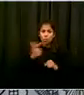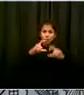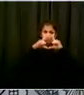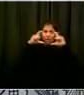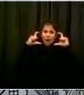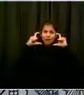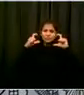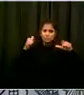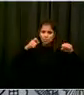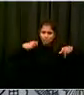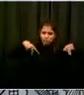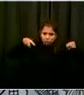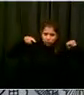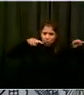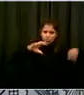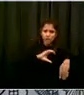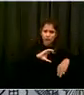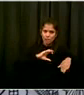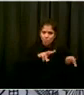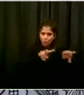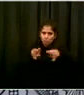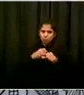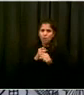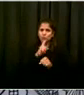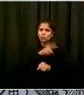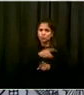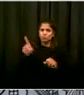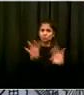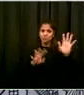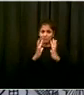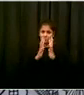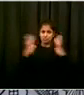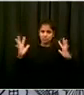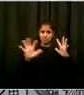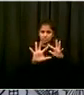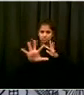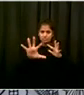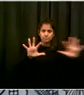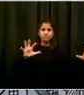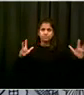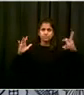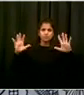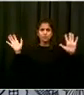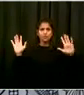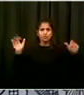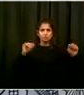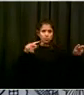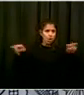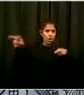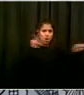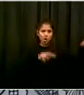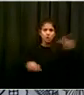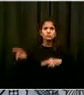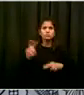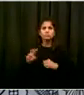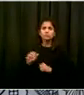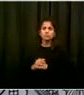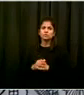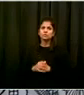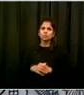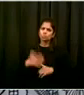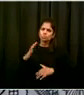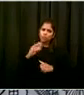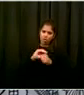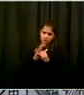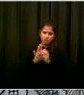no one wants to see anyone fined if it can be avoided. But it is a very serious situation, and people need to